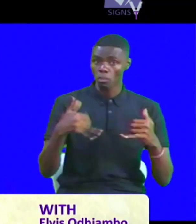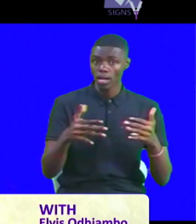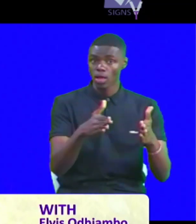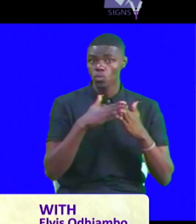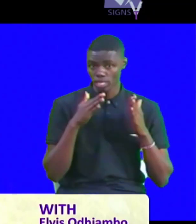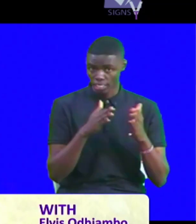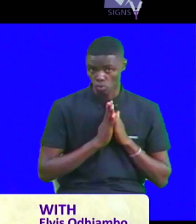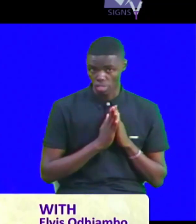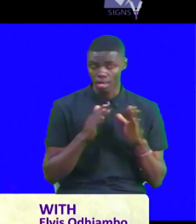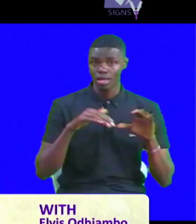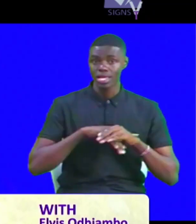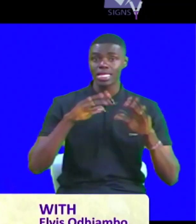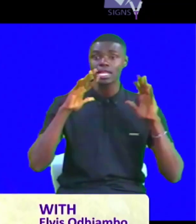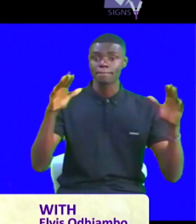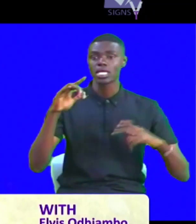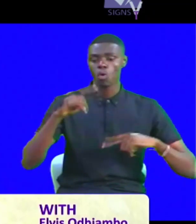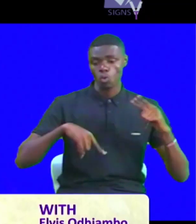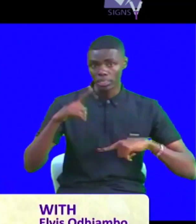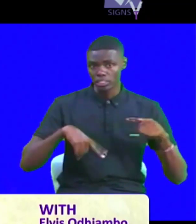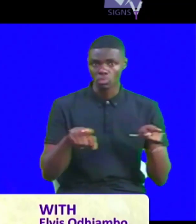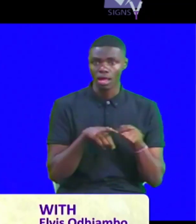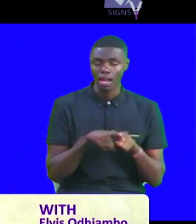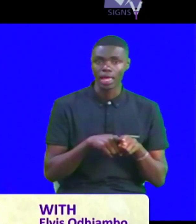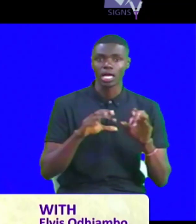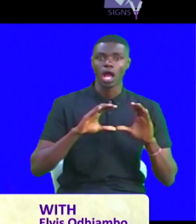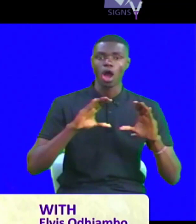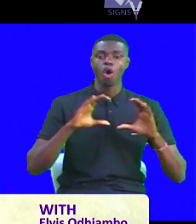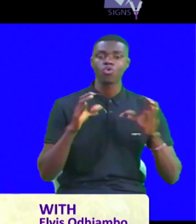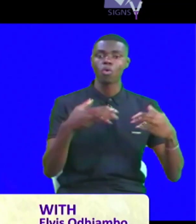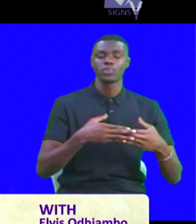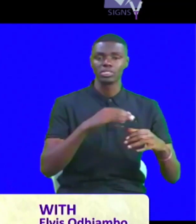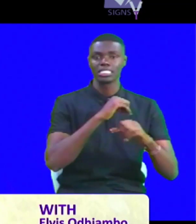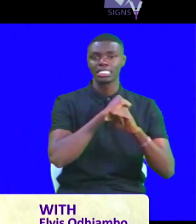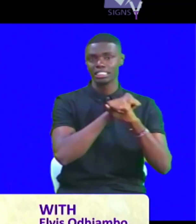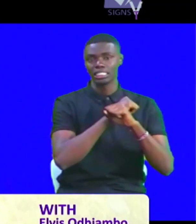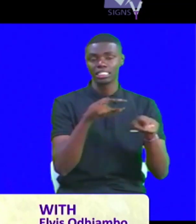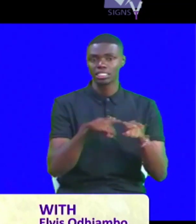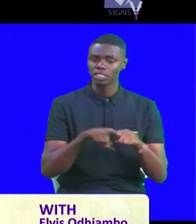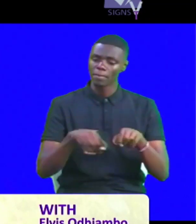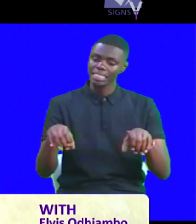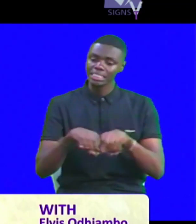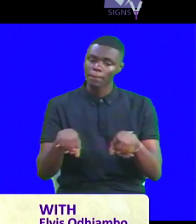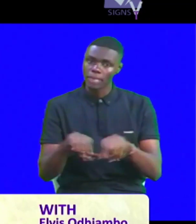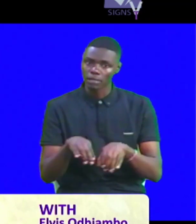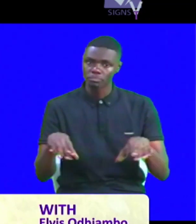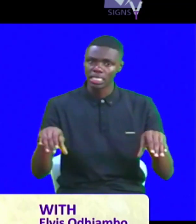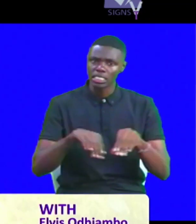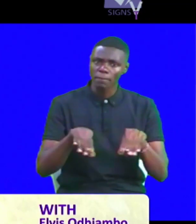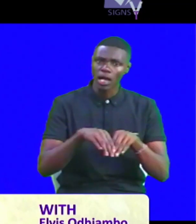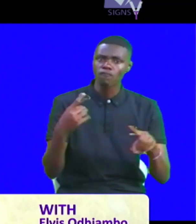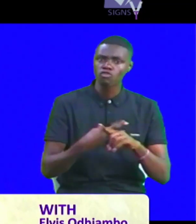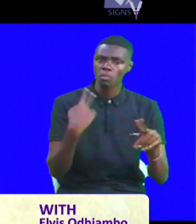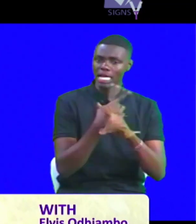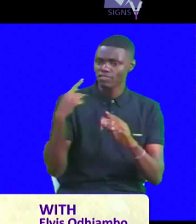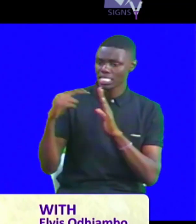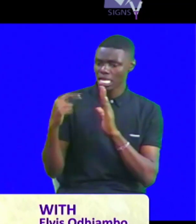itakuwa mara yake ya kwanza kuchezea Arsenal in a big competition like community shield. Pia Timber pale kutoka